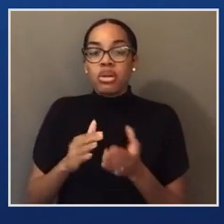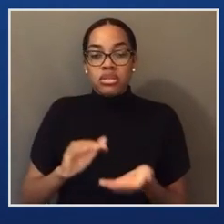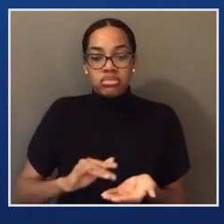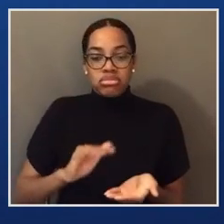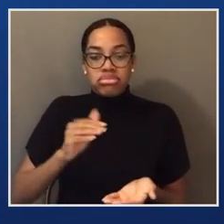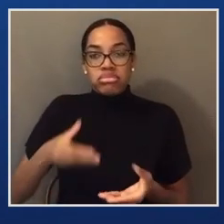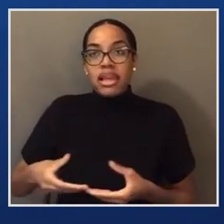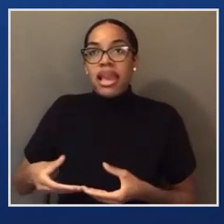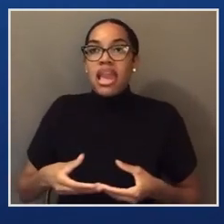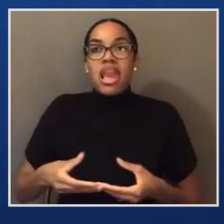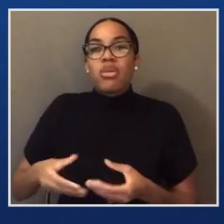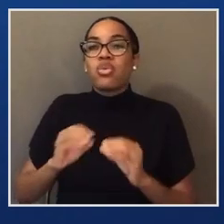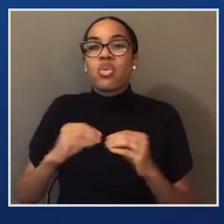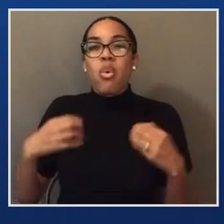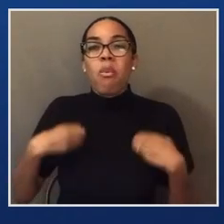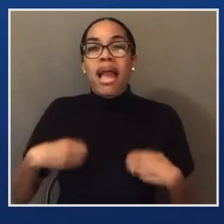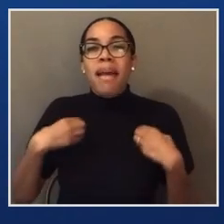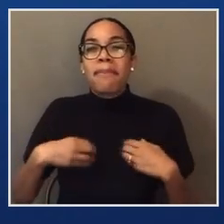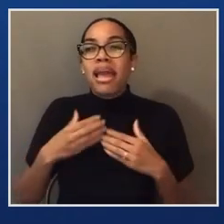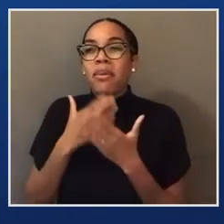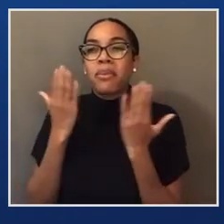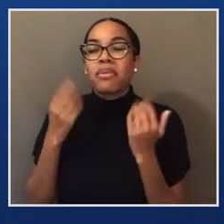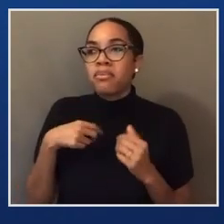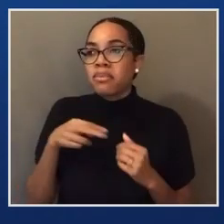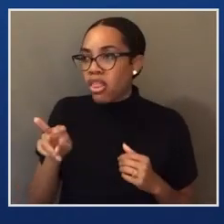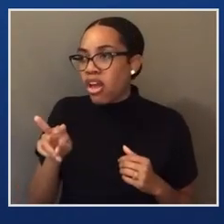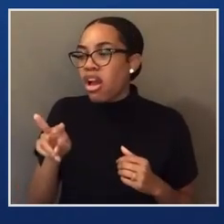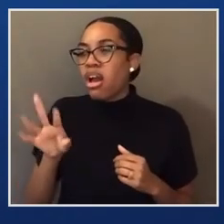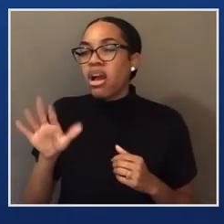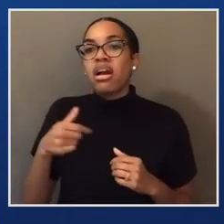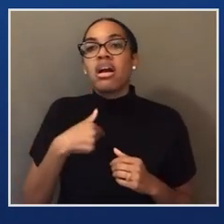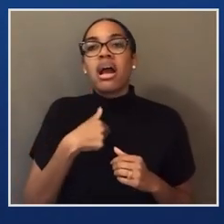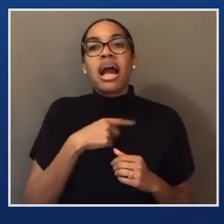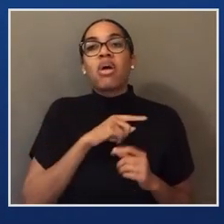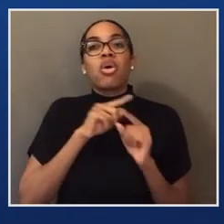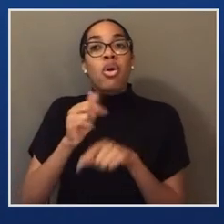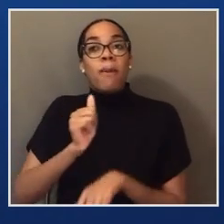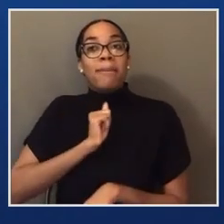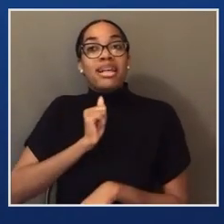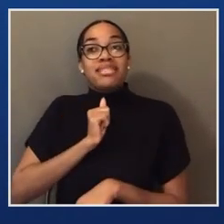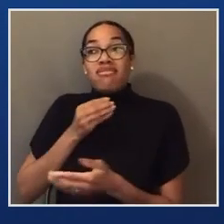front, and you're gonna allow. Yes, sir. I'm gonna take care of it. I don't need you.